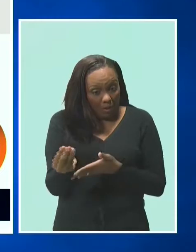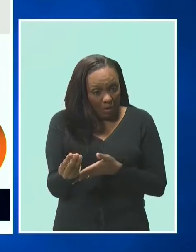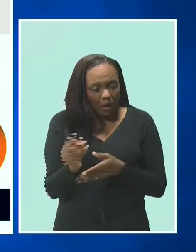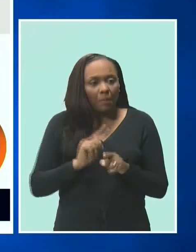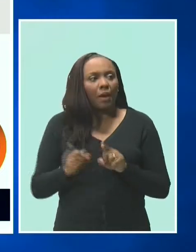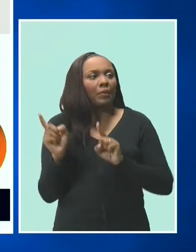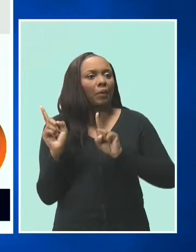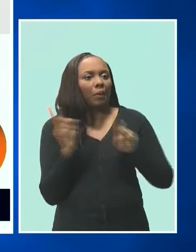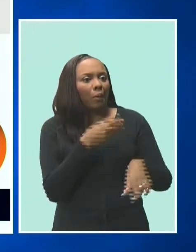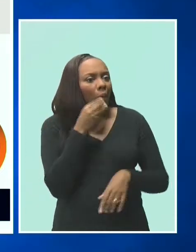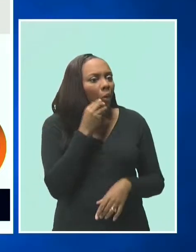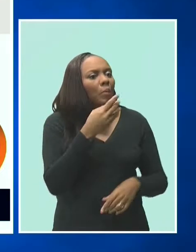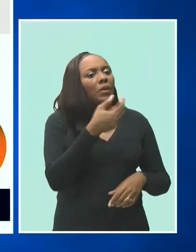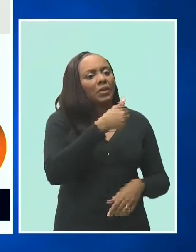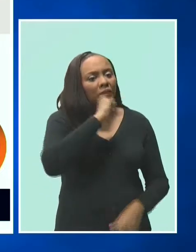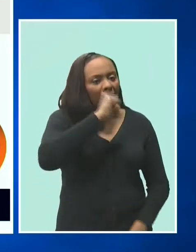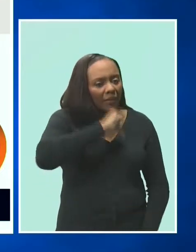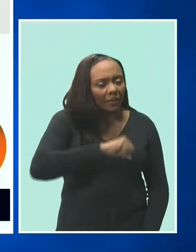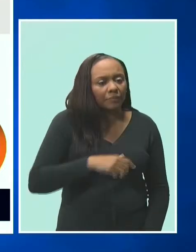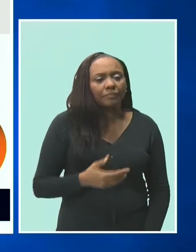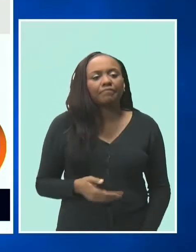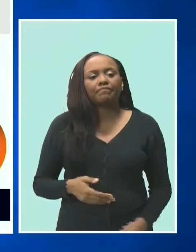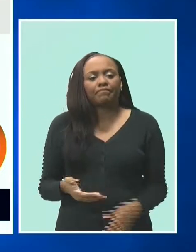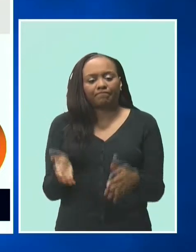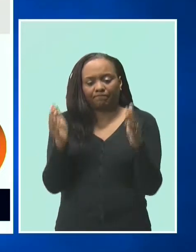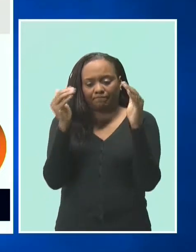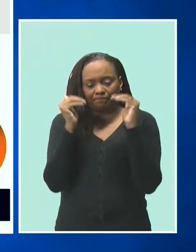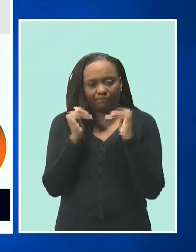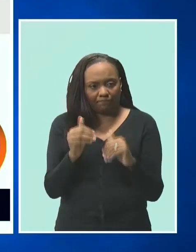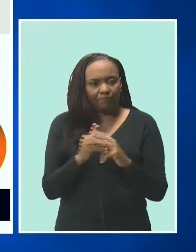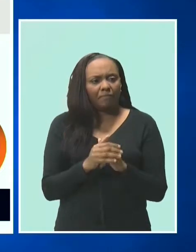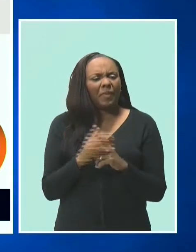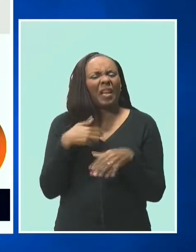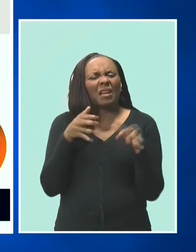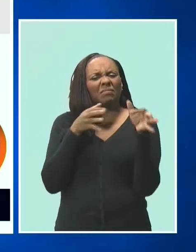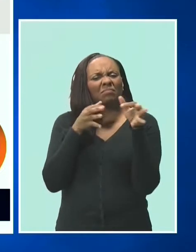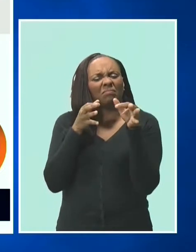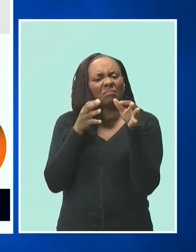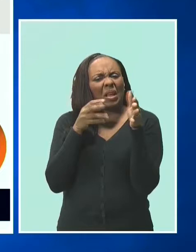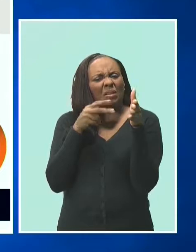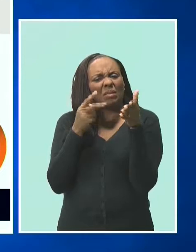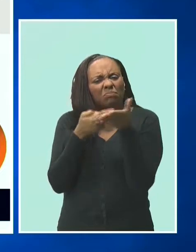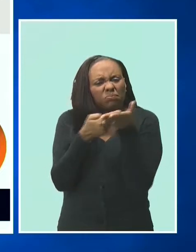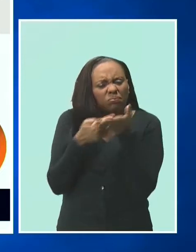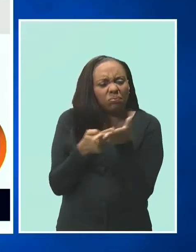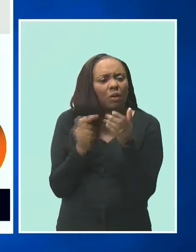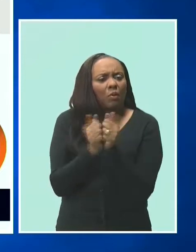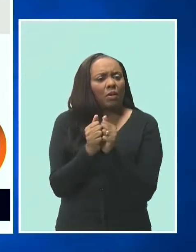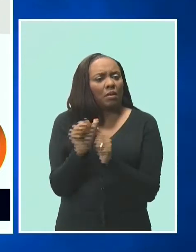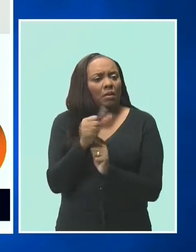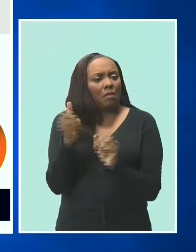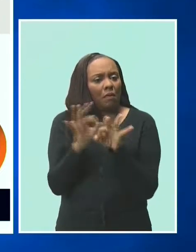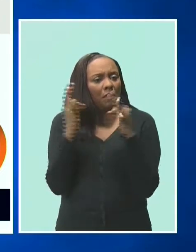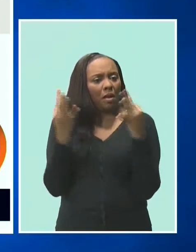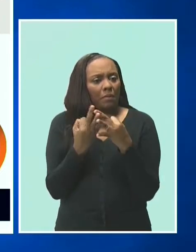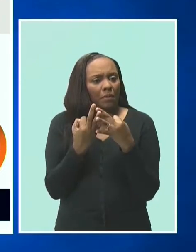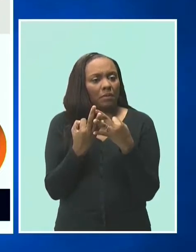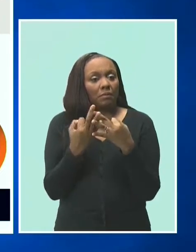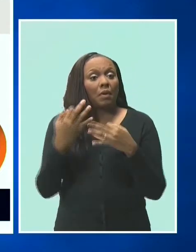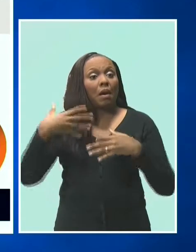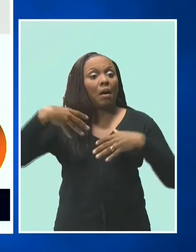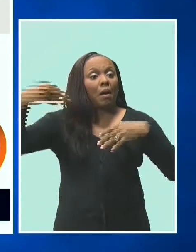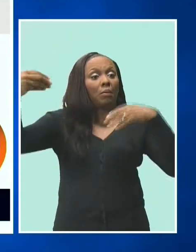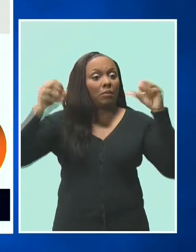home and drink it. Now, on to a question that I discussed with a family member only this morning, at least. Outdoor exercise is